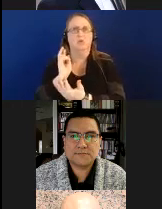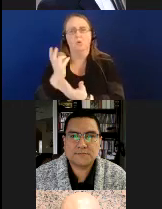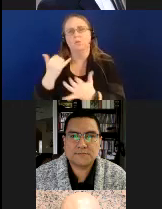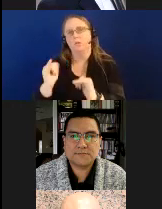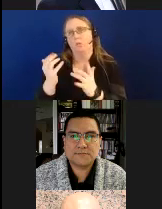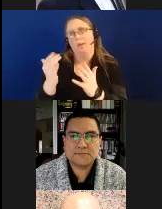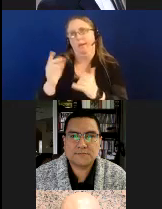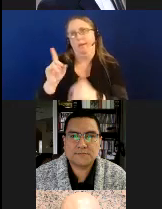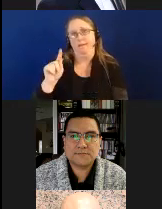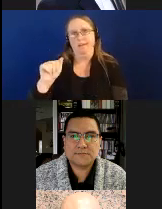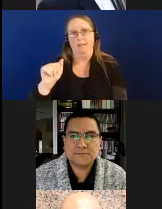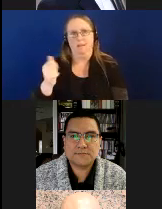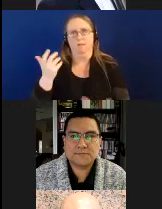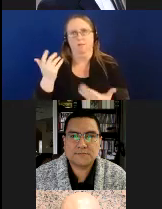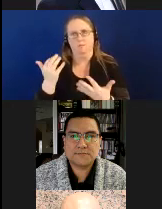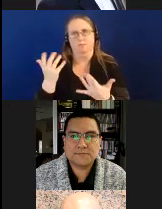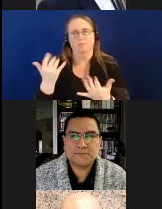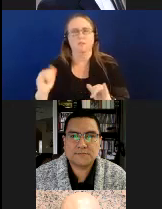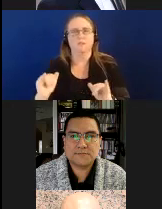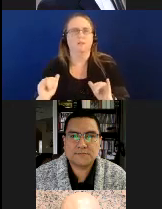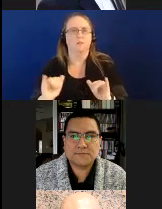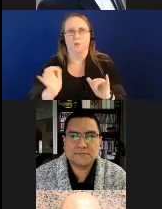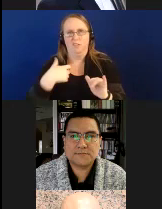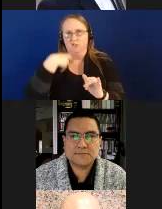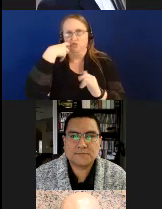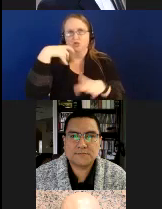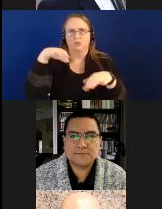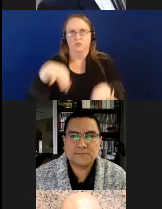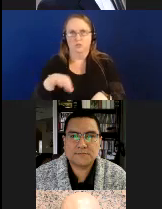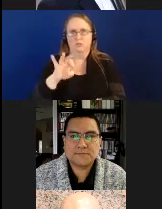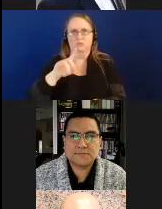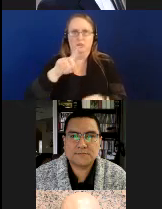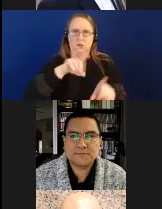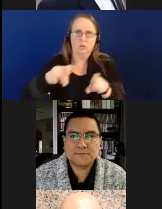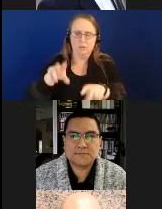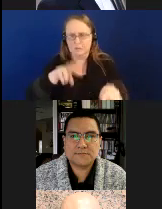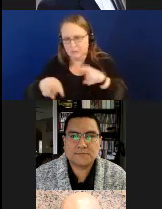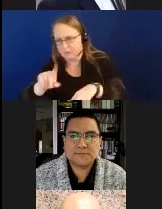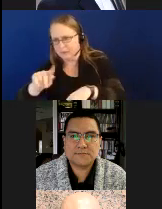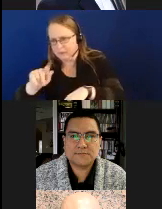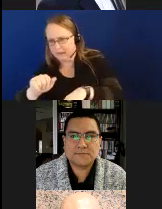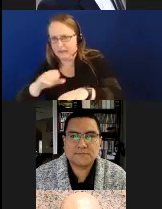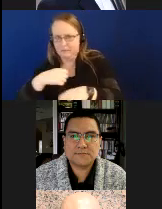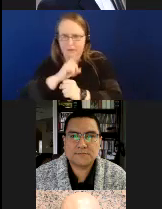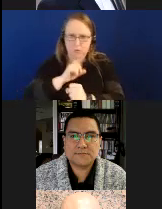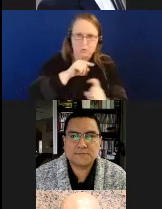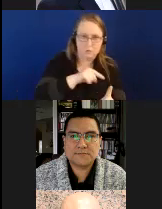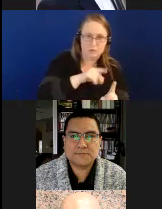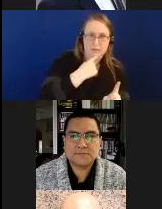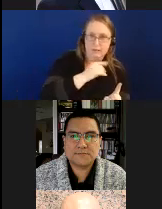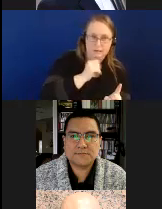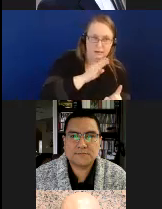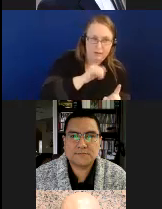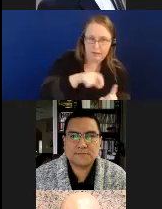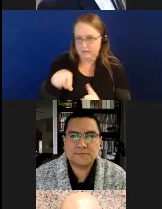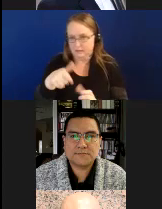on data from that. So just like I talked about with the field testing, we look at the data to make sure that the data is good, those items are good, it